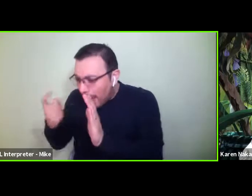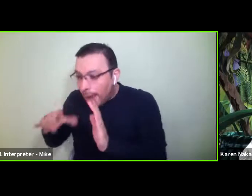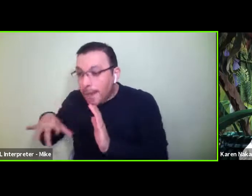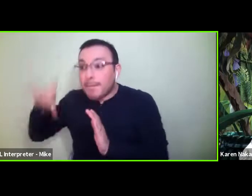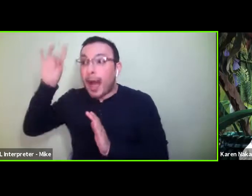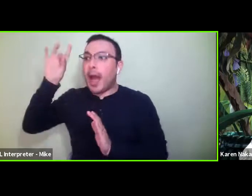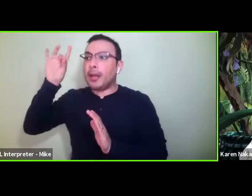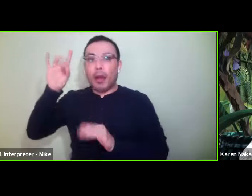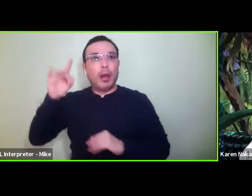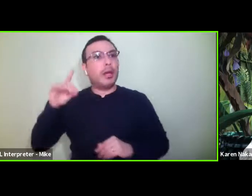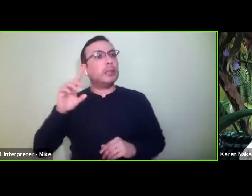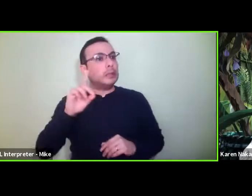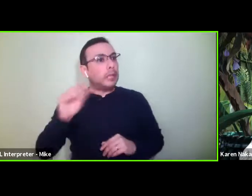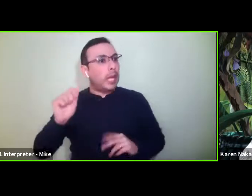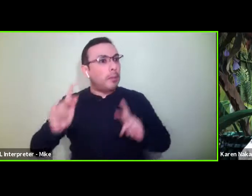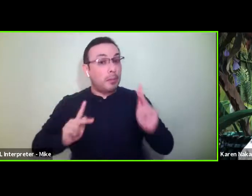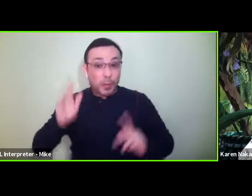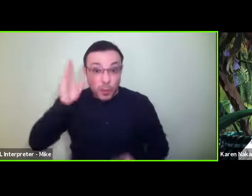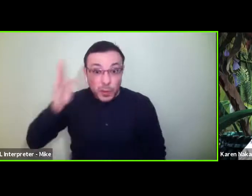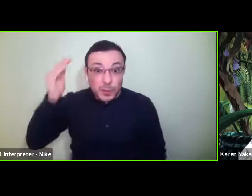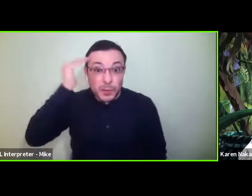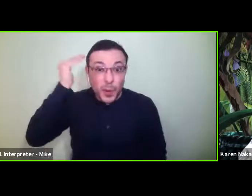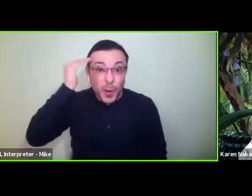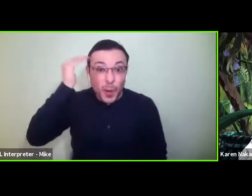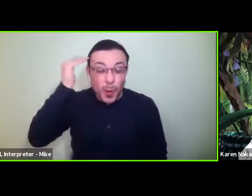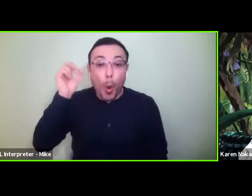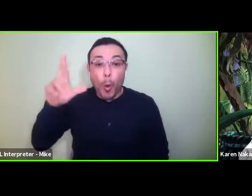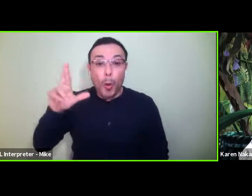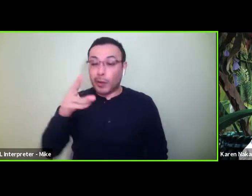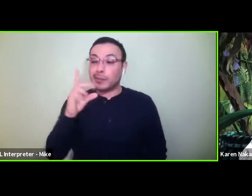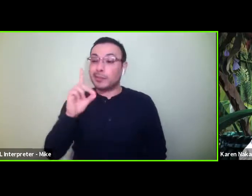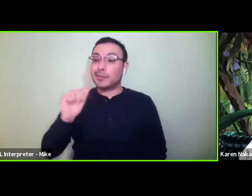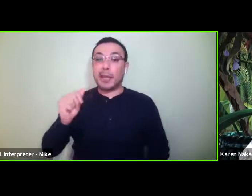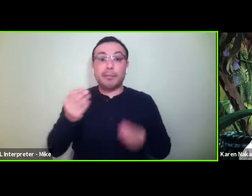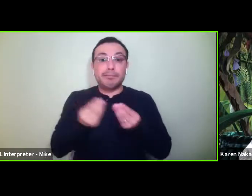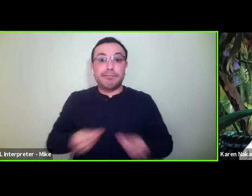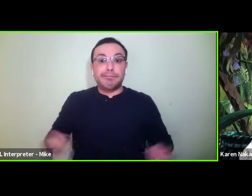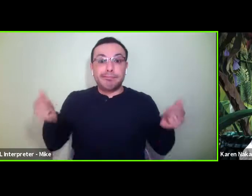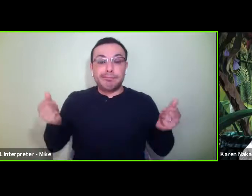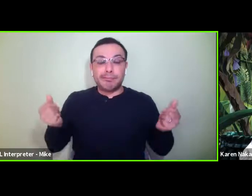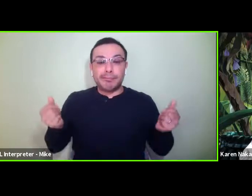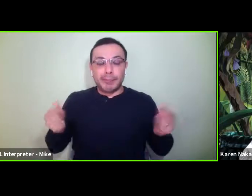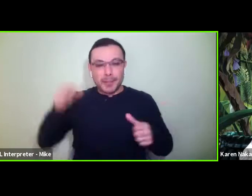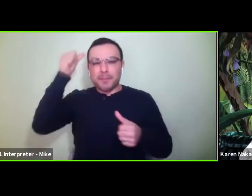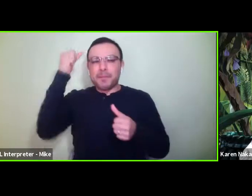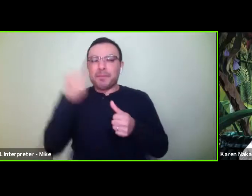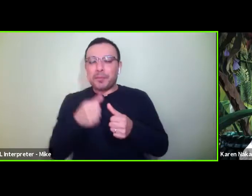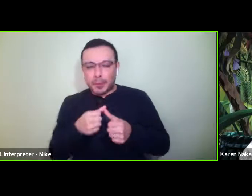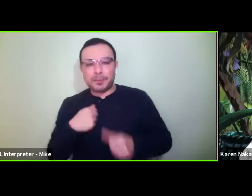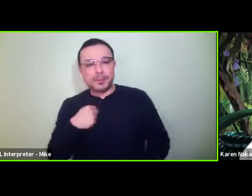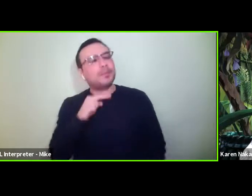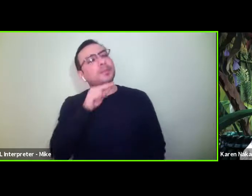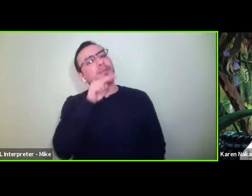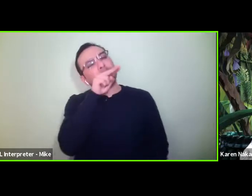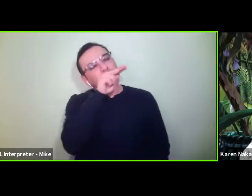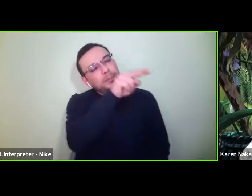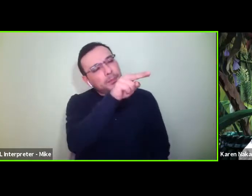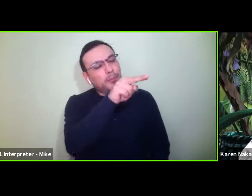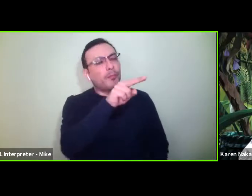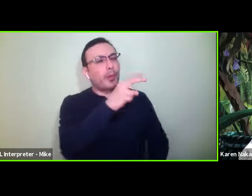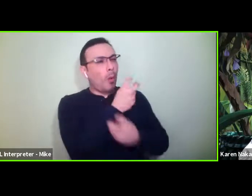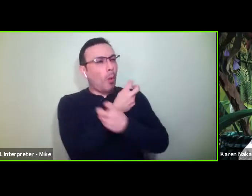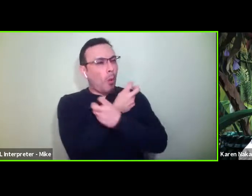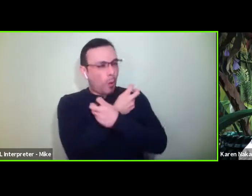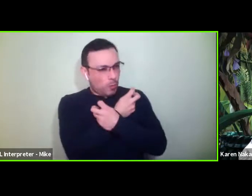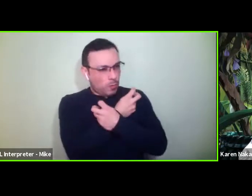Lera, talks about going to a museum and recognizing one of the skeletons on display as having the same type of scoliosis as her.